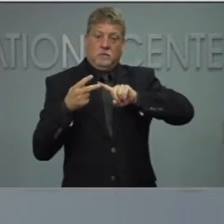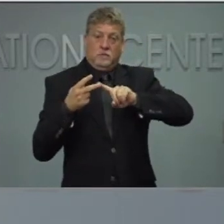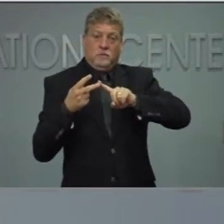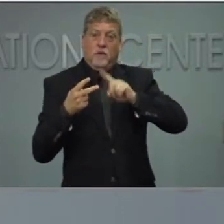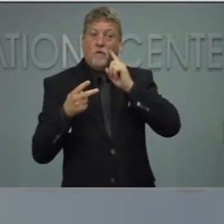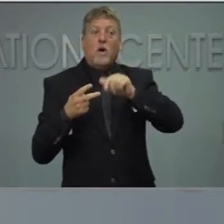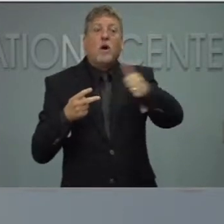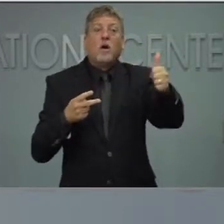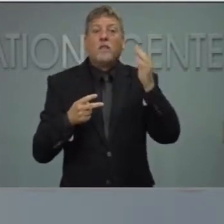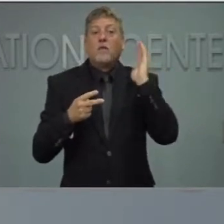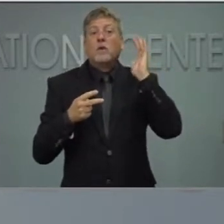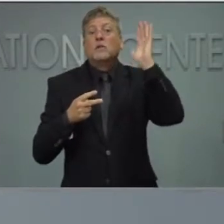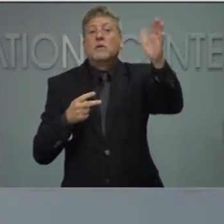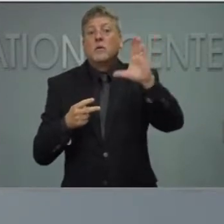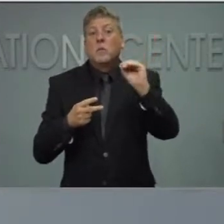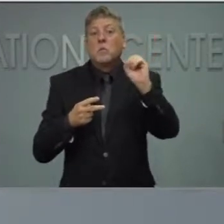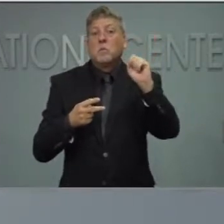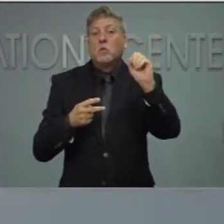address that specifically.